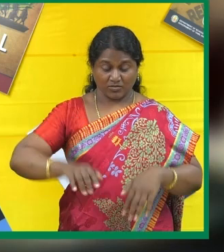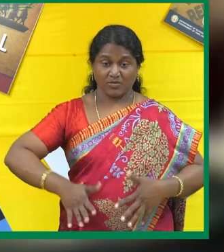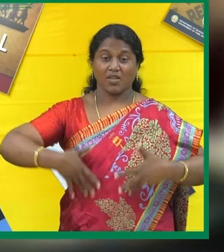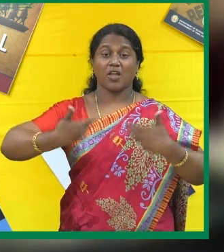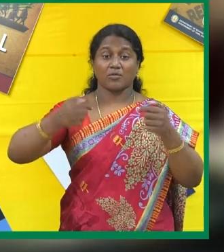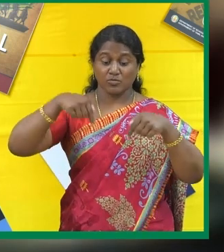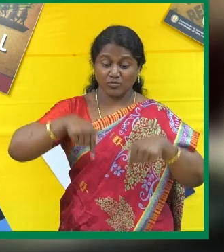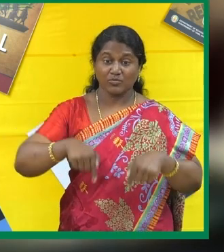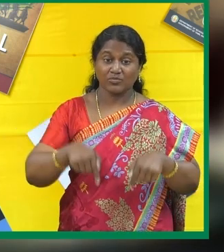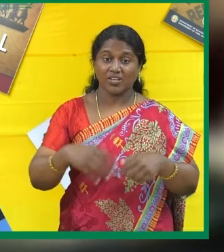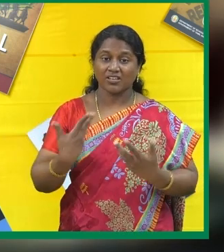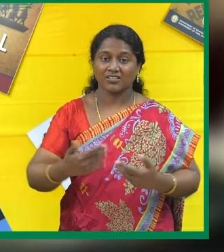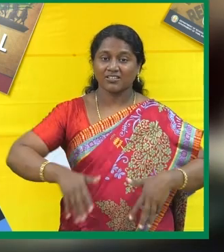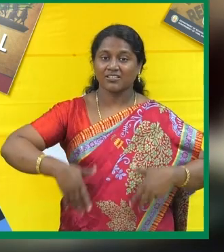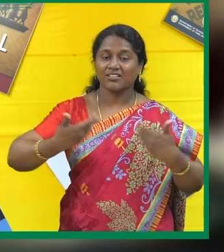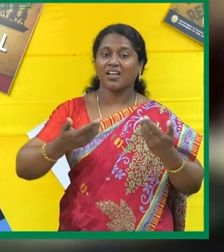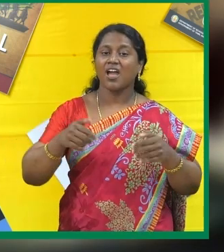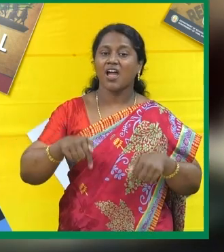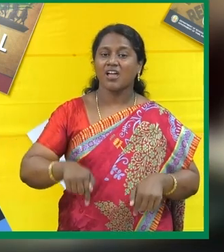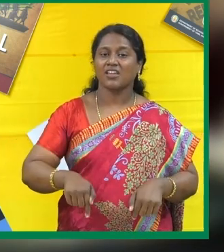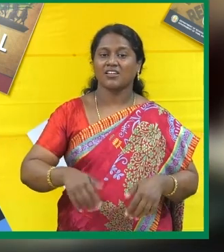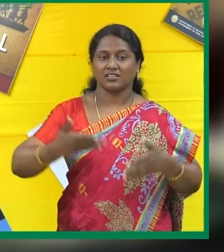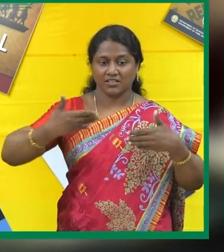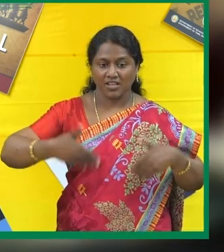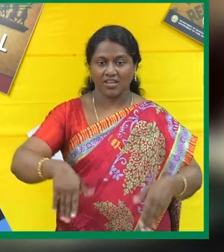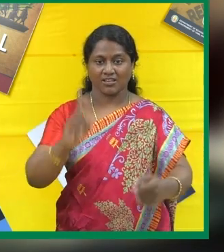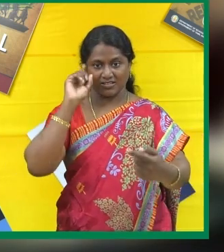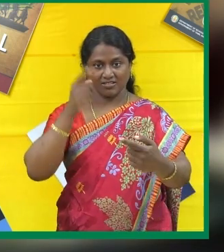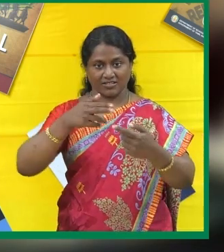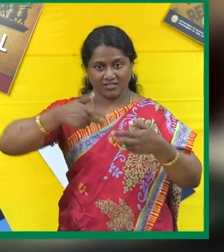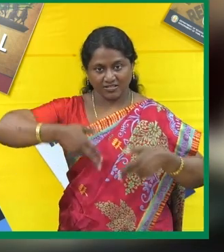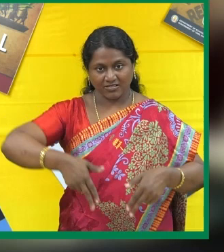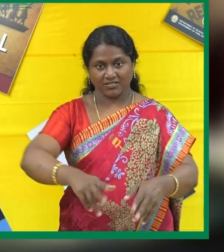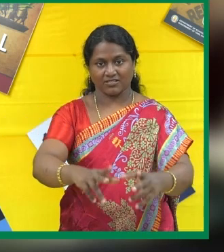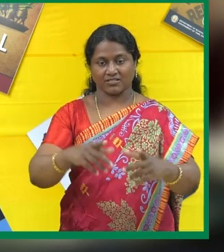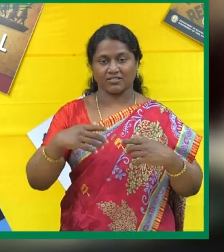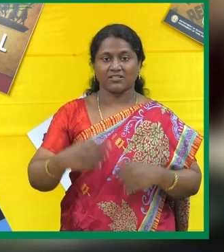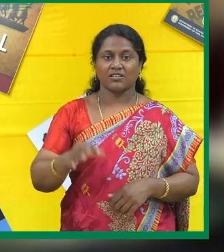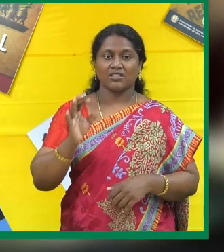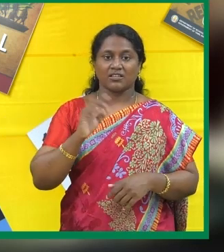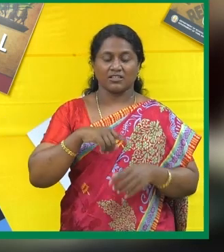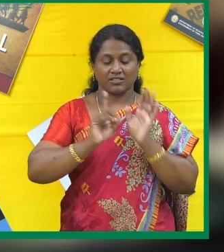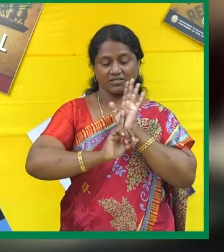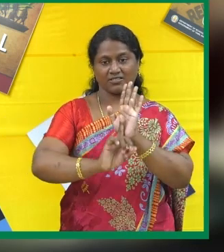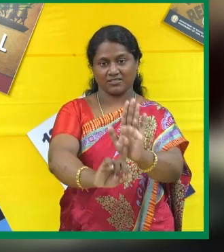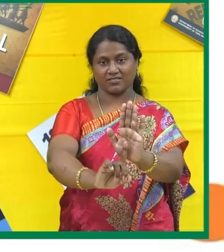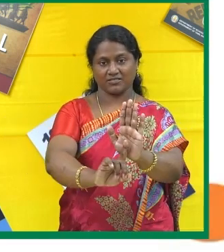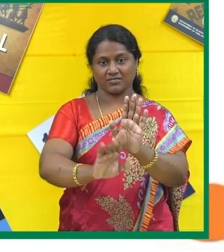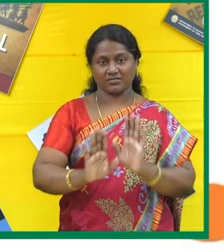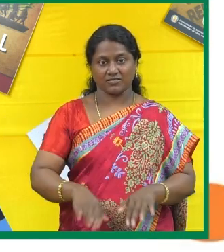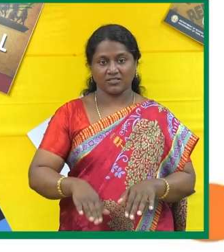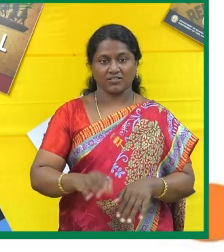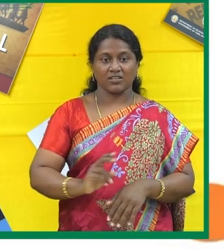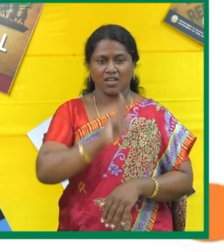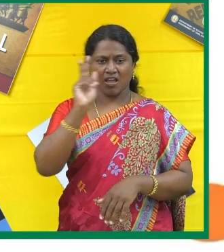cheerful. Have cheers at present and carry on happily in your life. So that is described in this line.